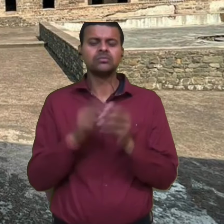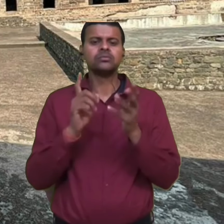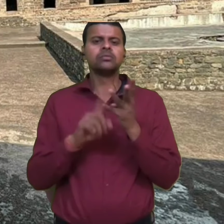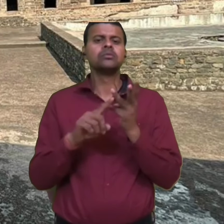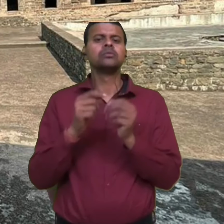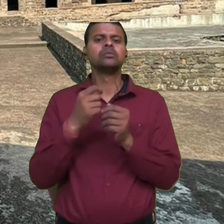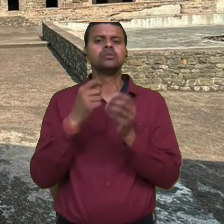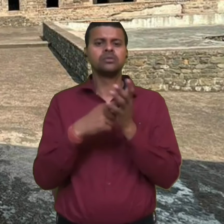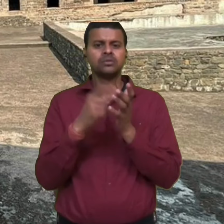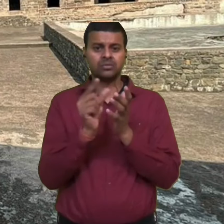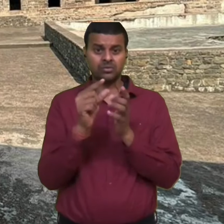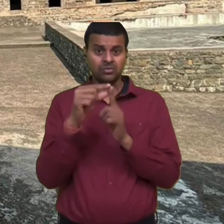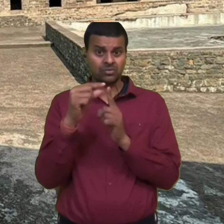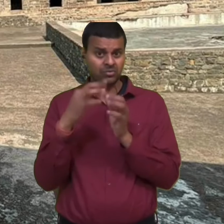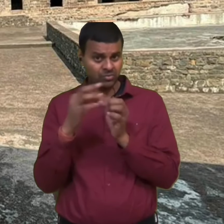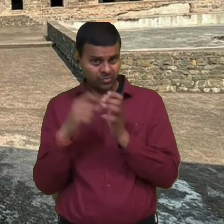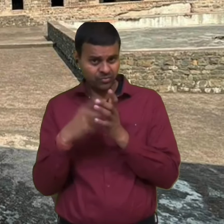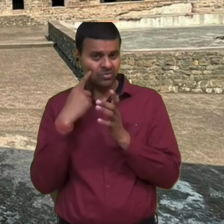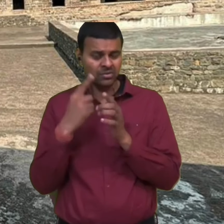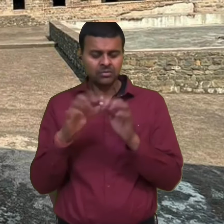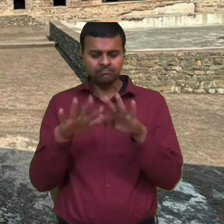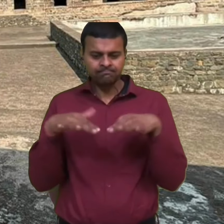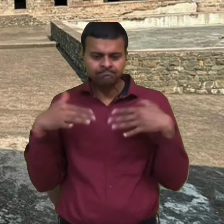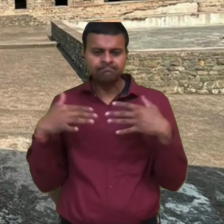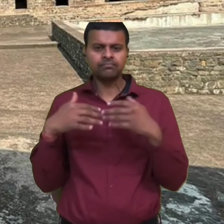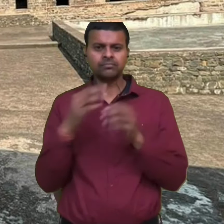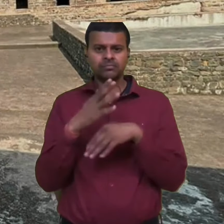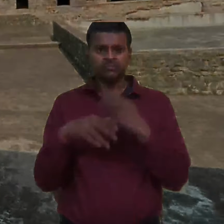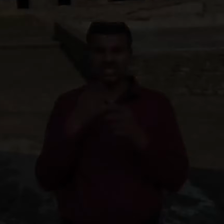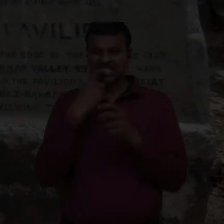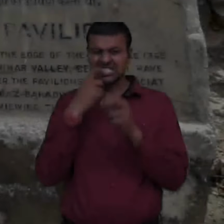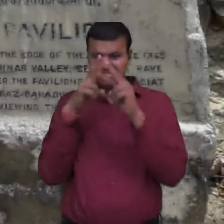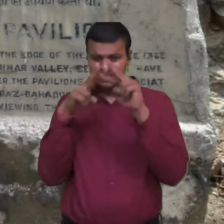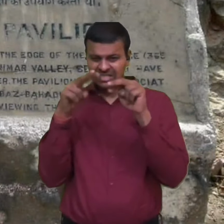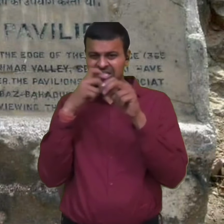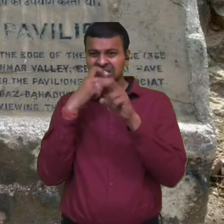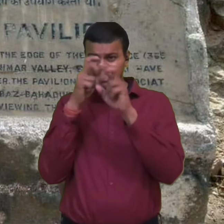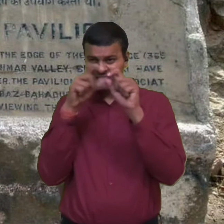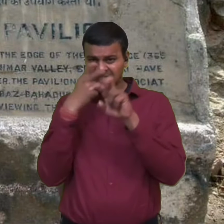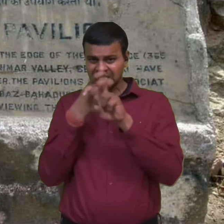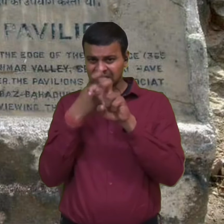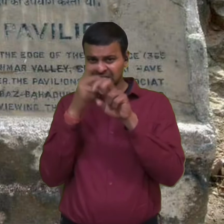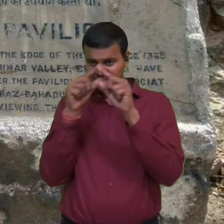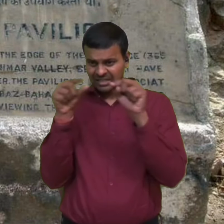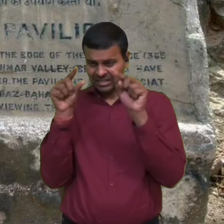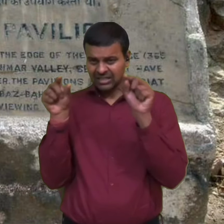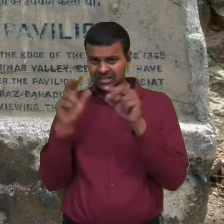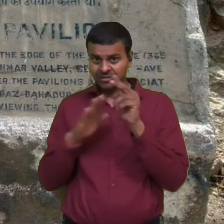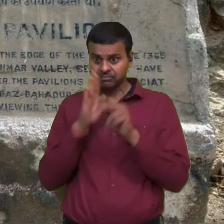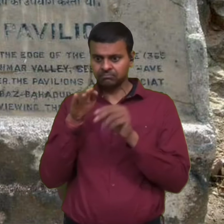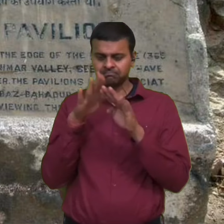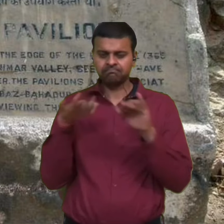Agra, from where Mughal emperors appeared before their subjects every morning.